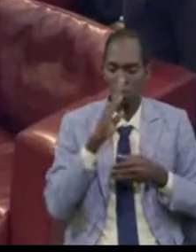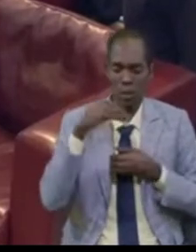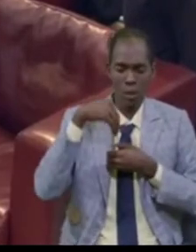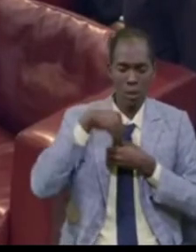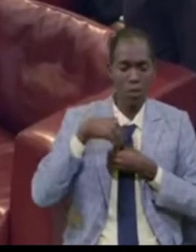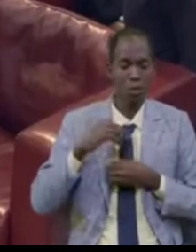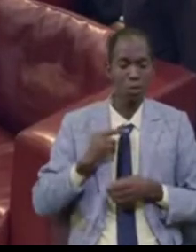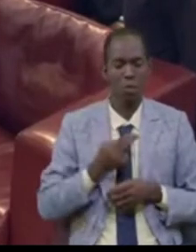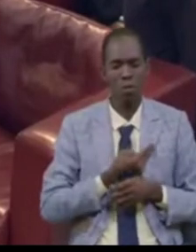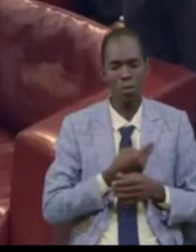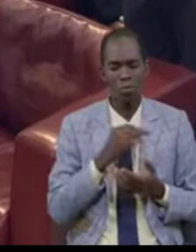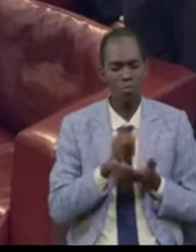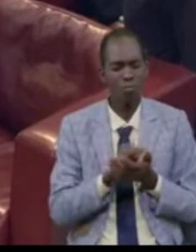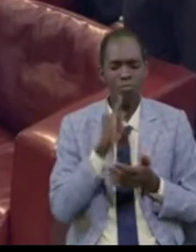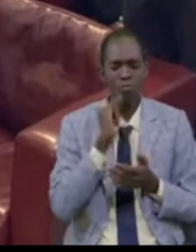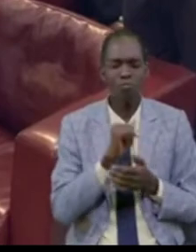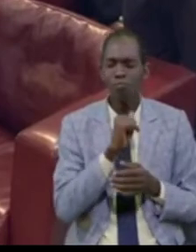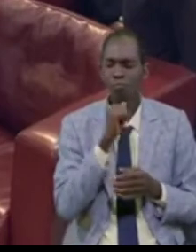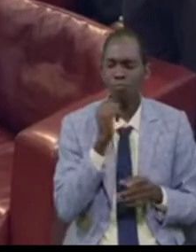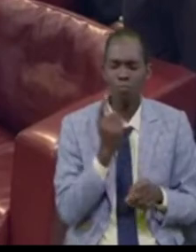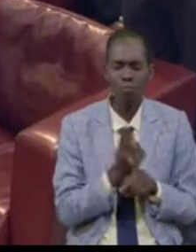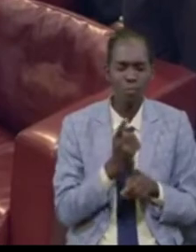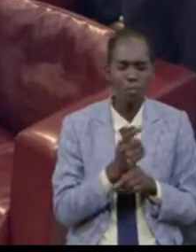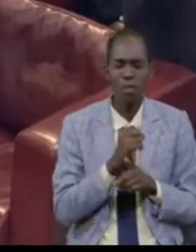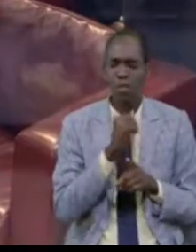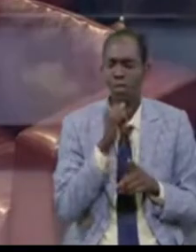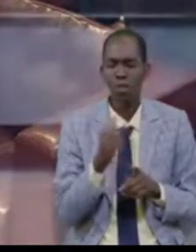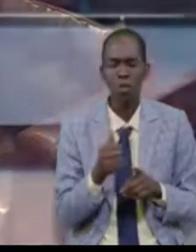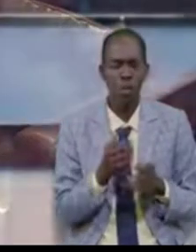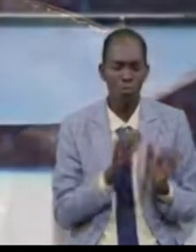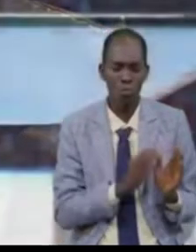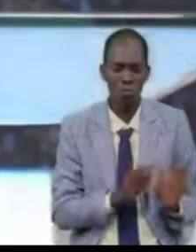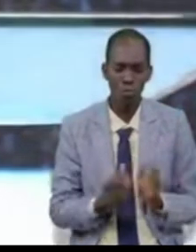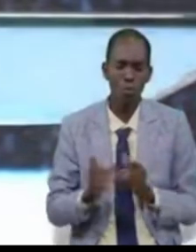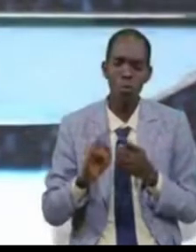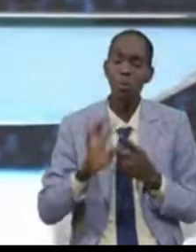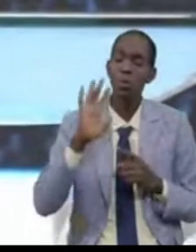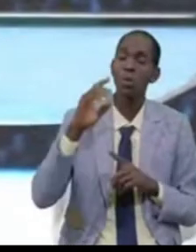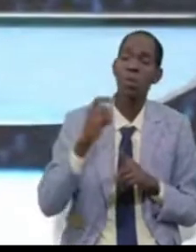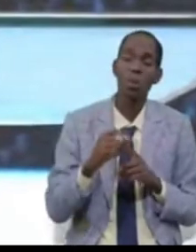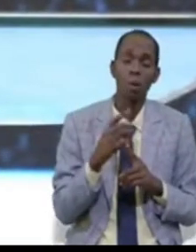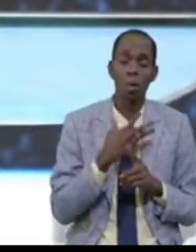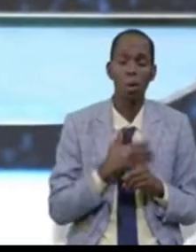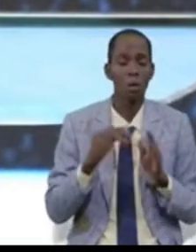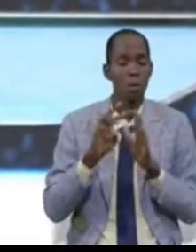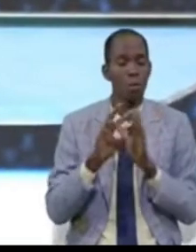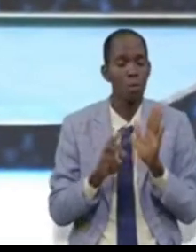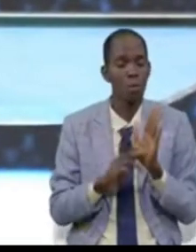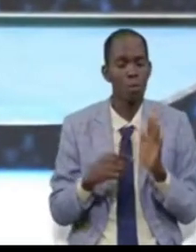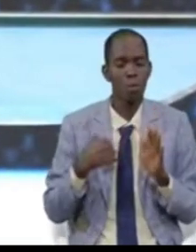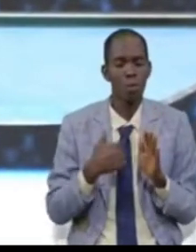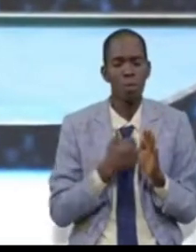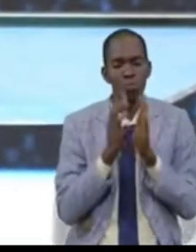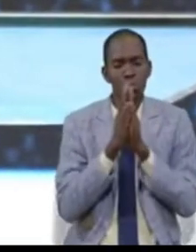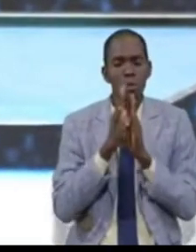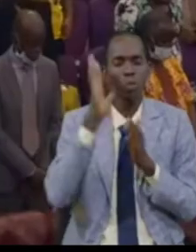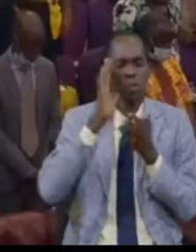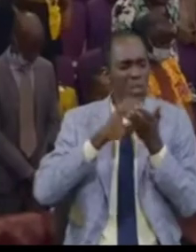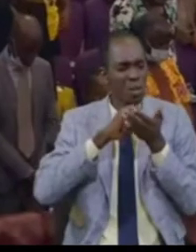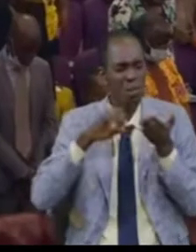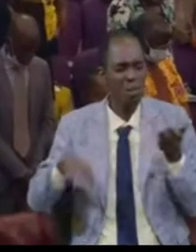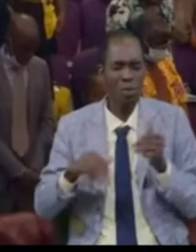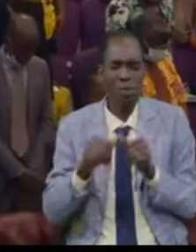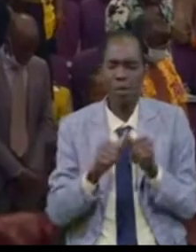us, which is not according to your word, according to your will, that you remove everything in